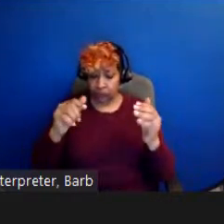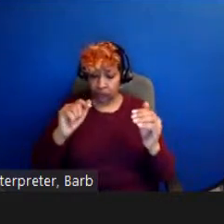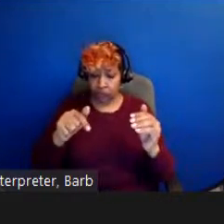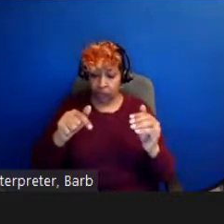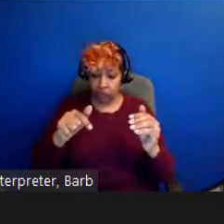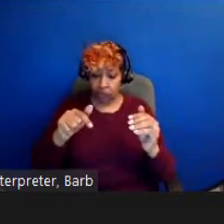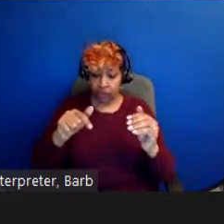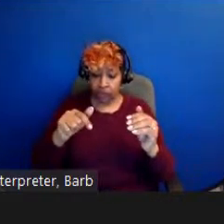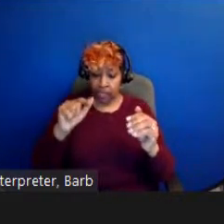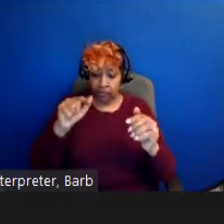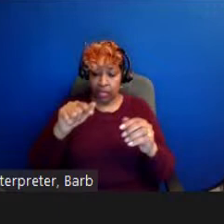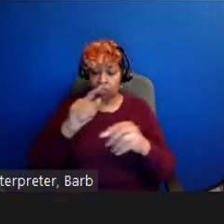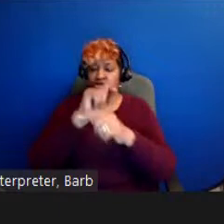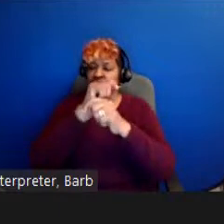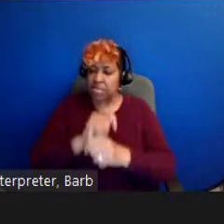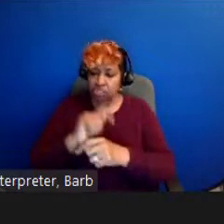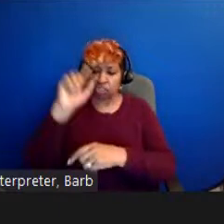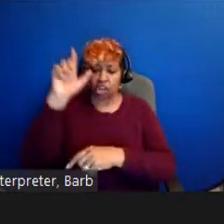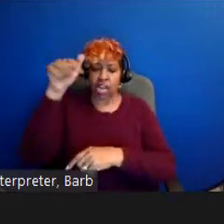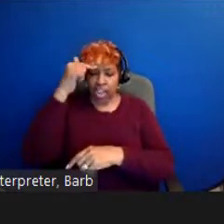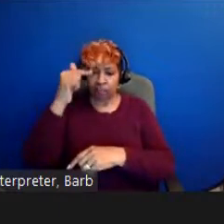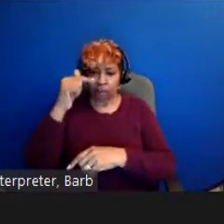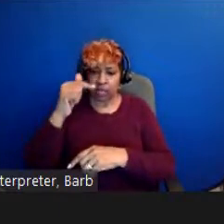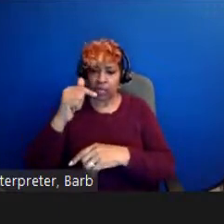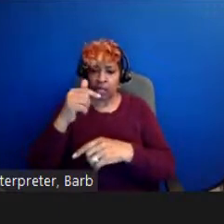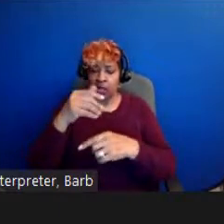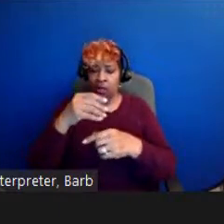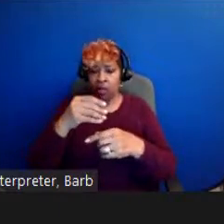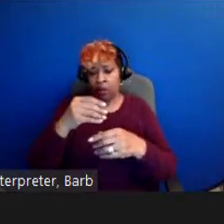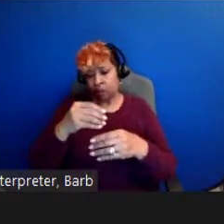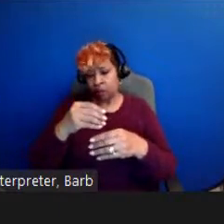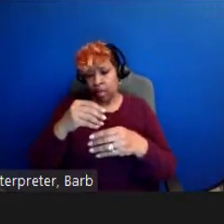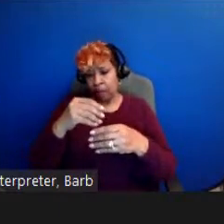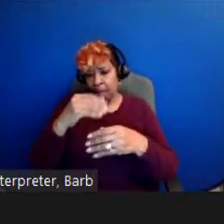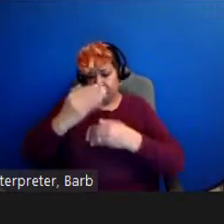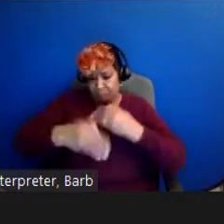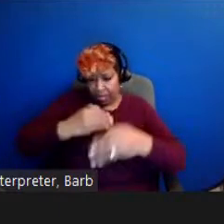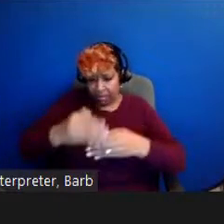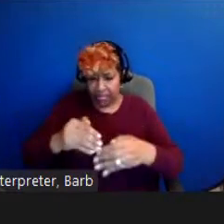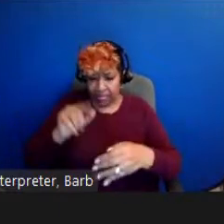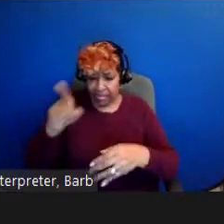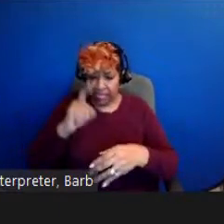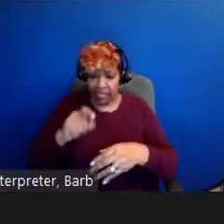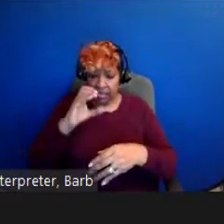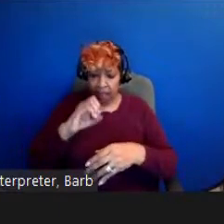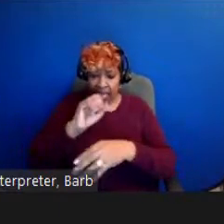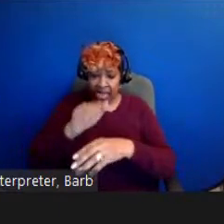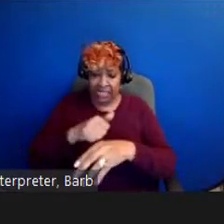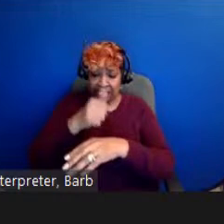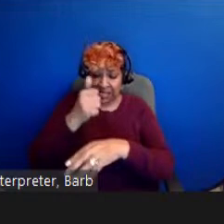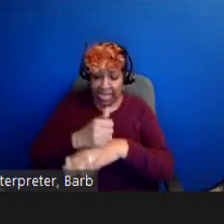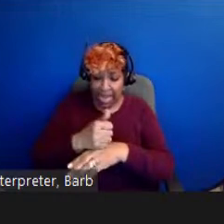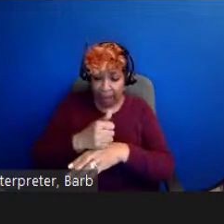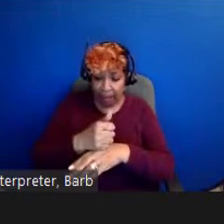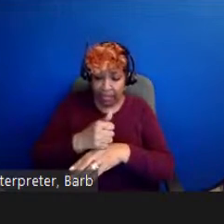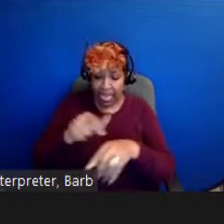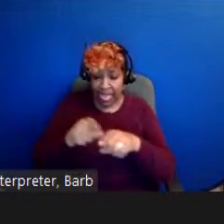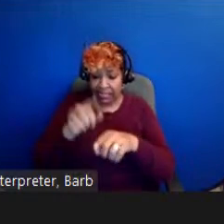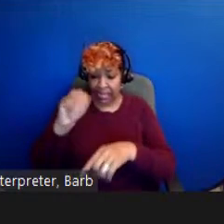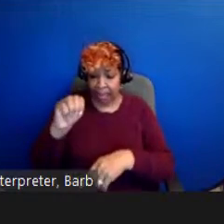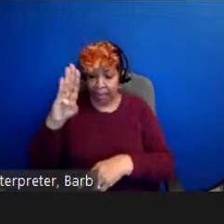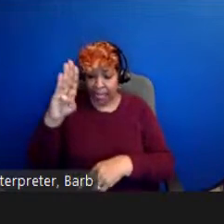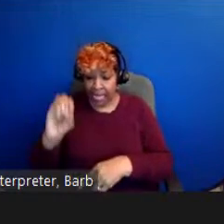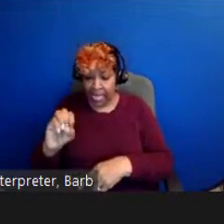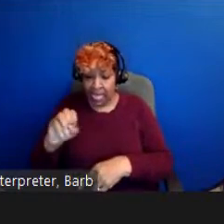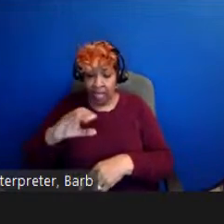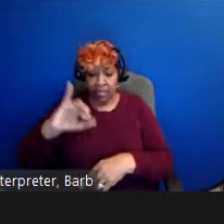procurement process where you need to, be established as MBE, all of those different. The insurance requirements, all